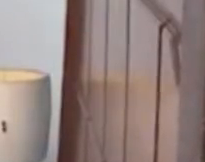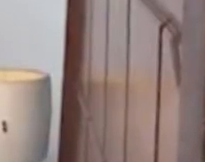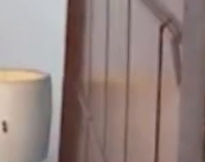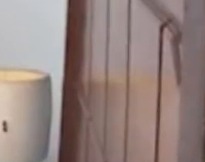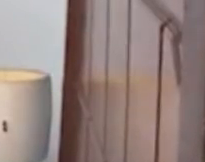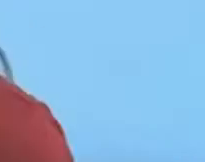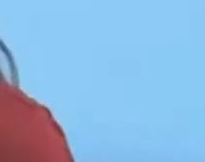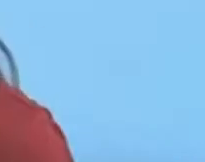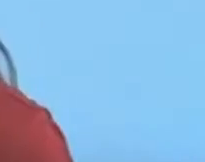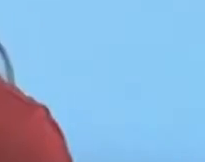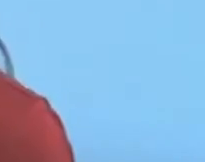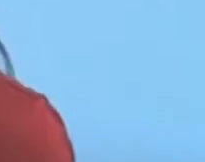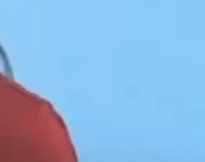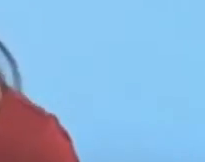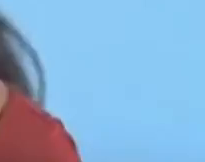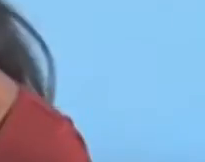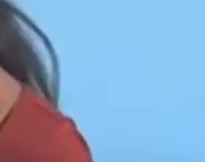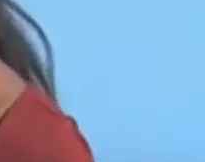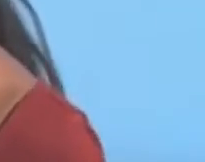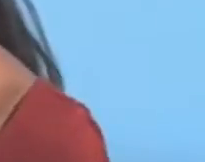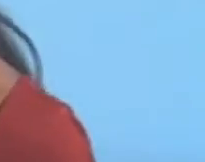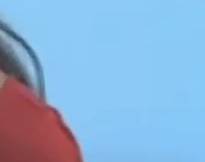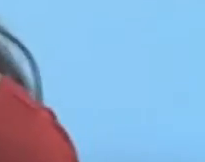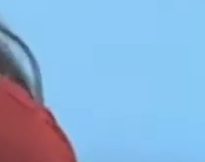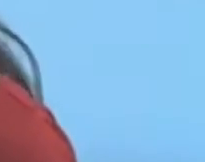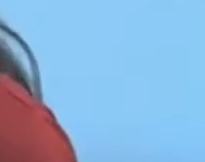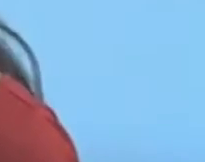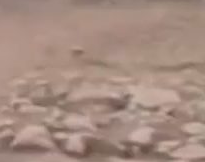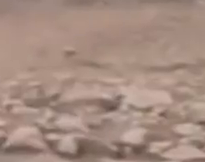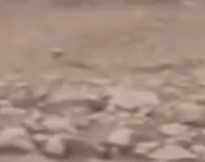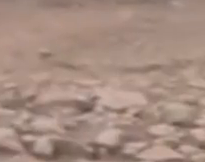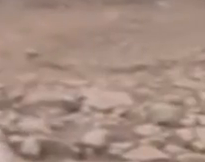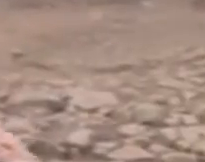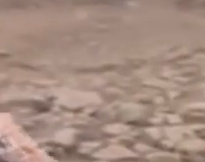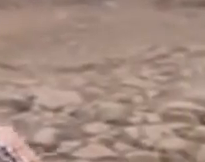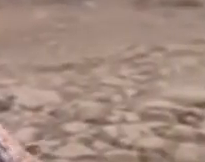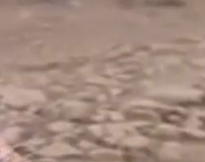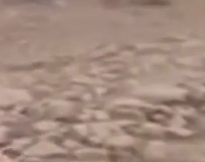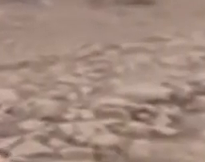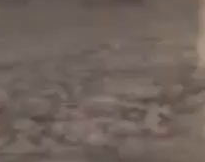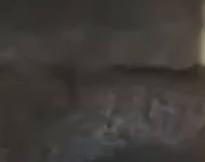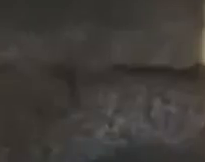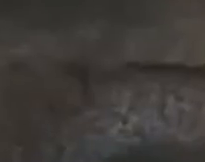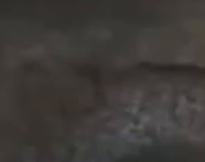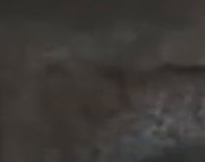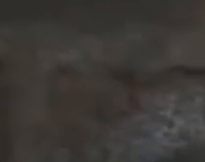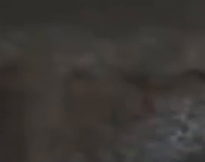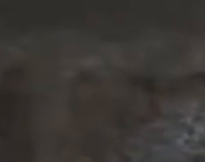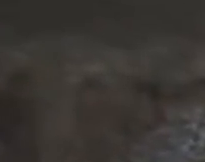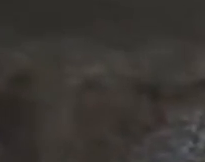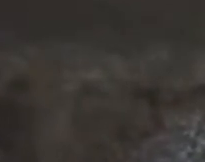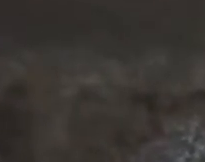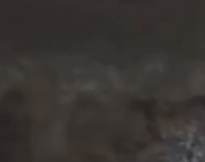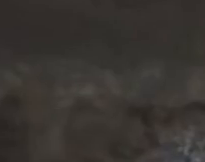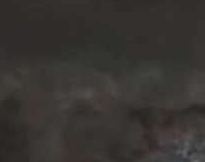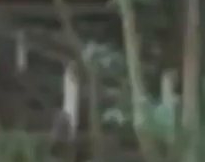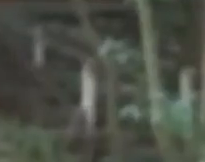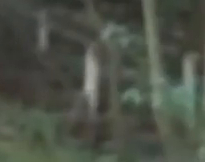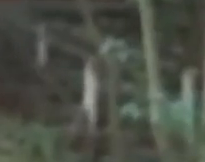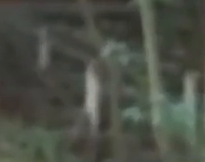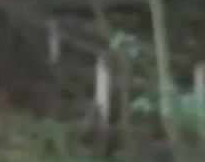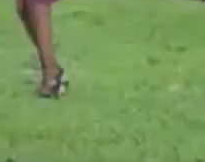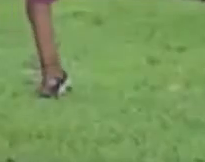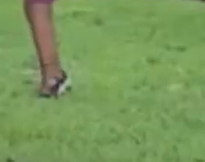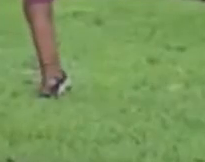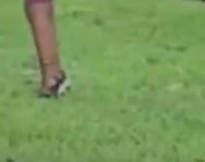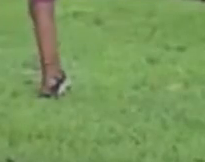when your ex is literally kicking me out of my own house? Welcome to this year's Slimming is Possible competition. The first task